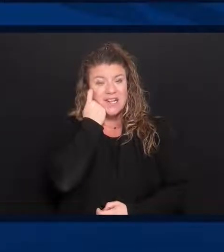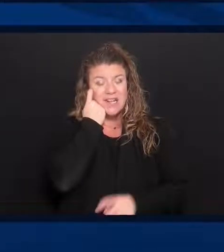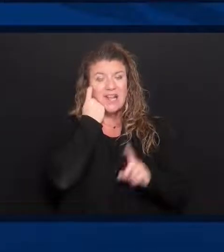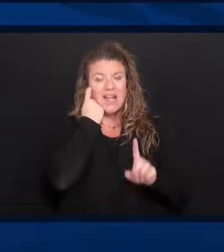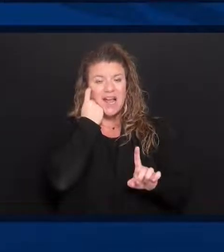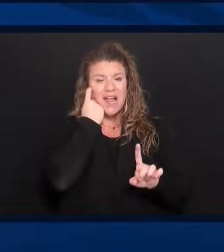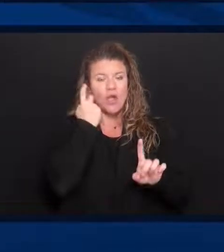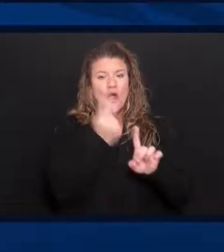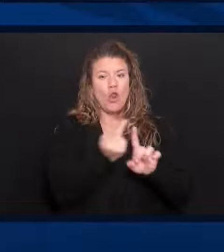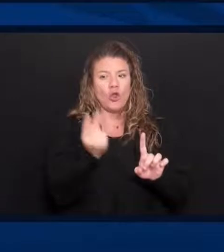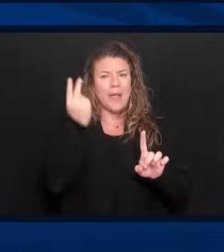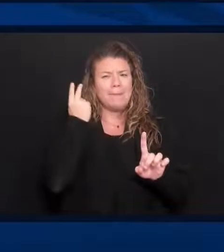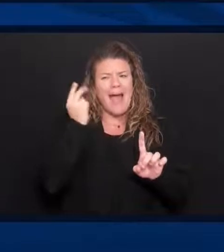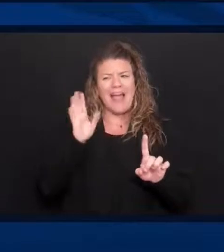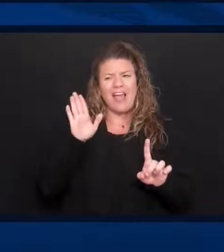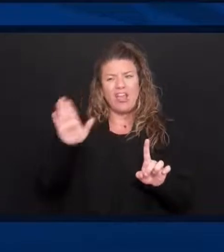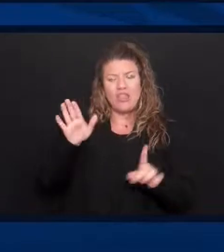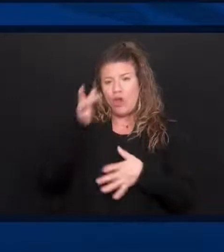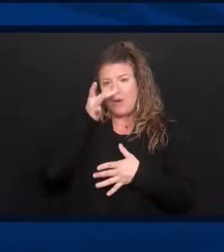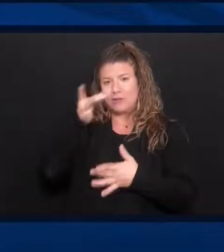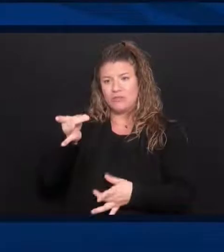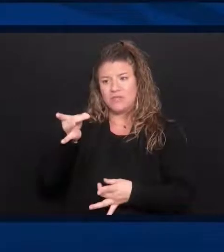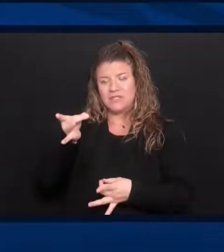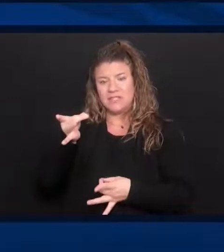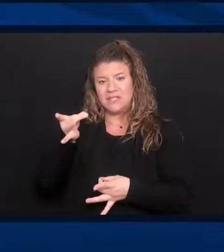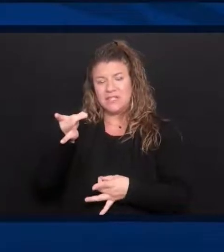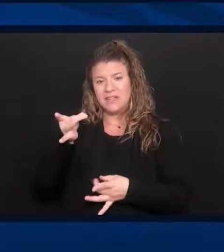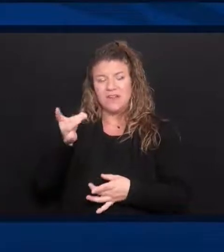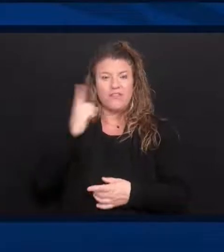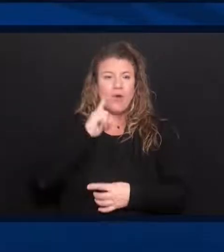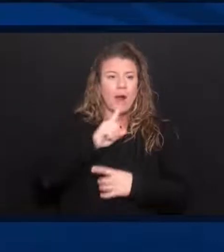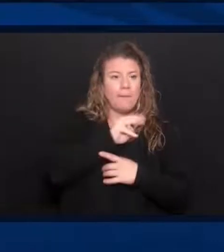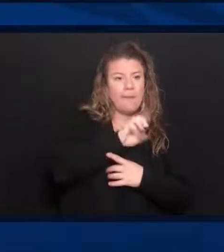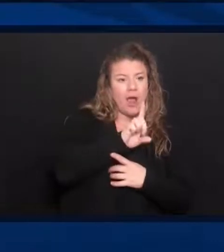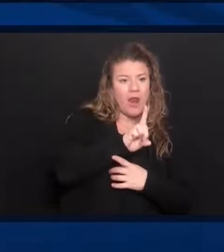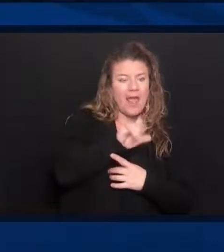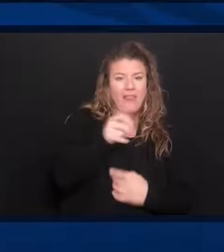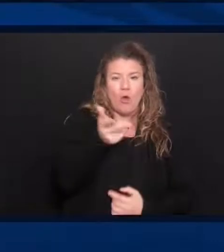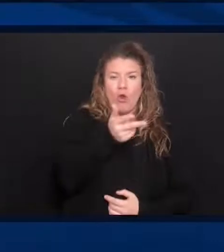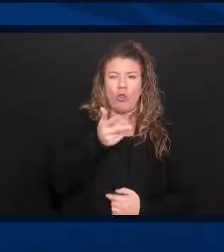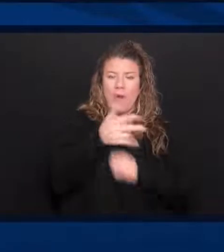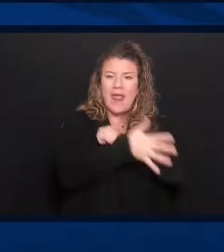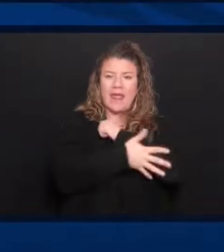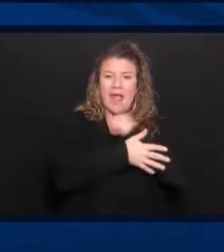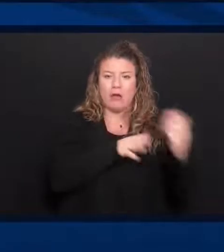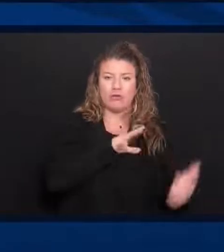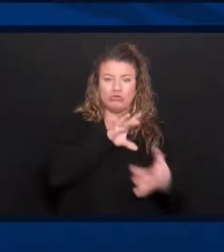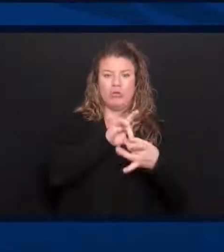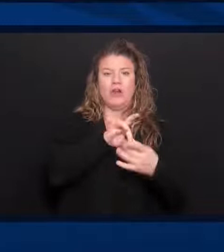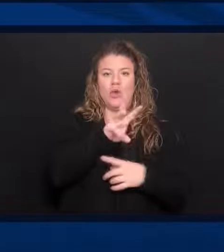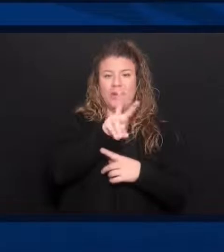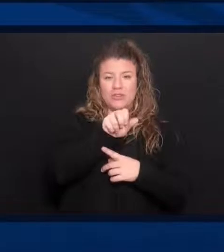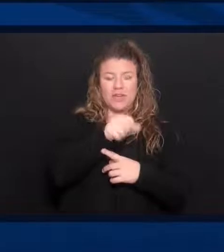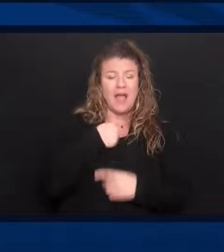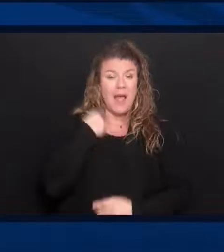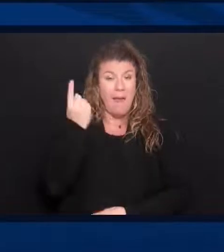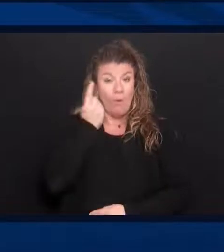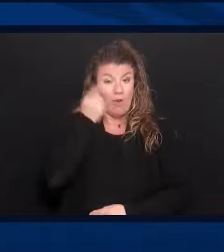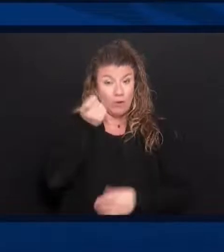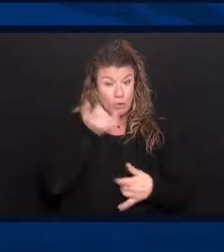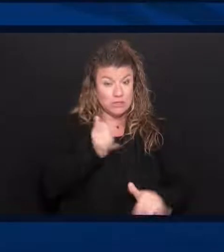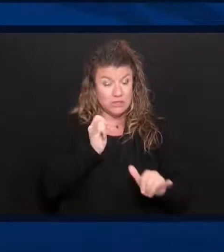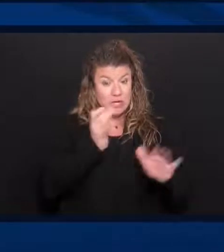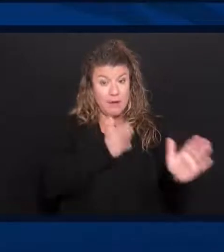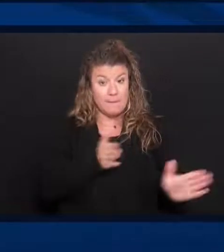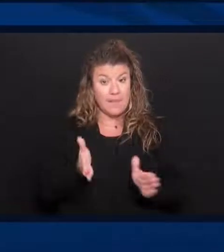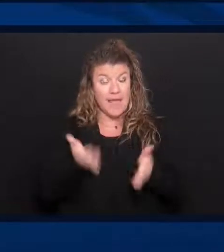effectively their interest in seceding from Maryland and joining West Virginia. I'm also wondering if you're still planning to